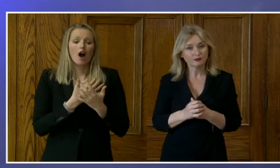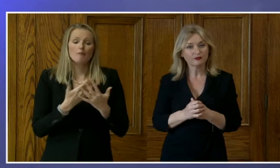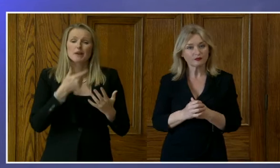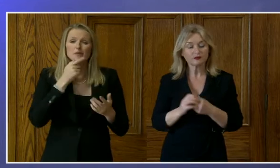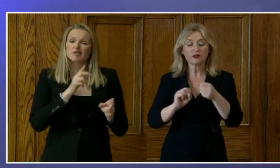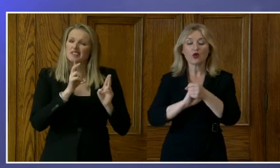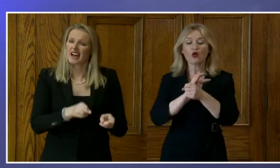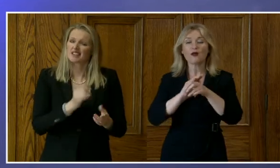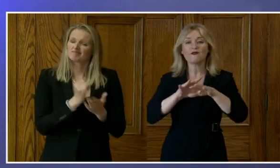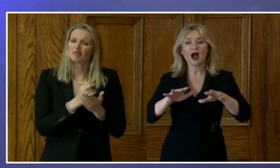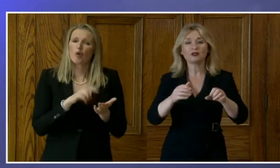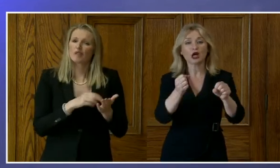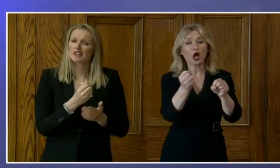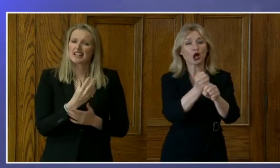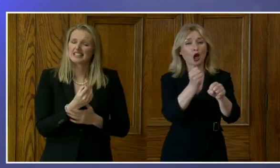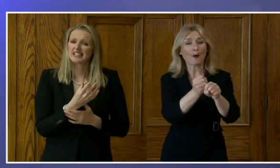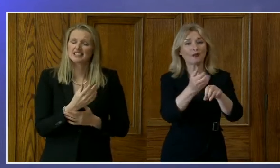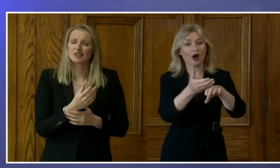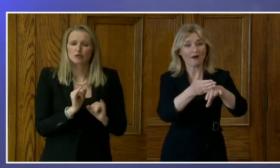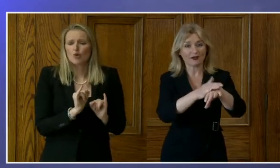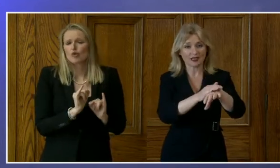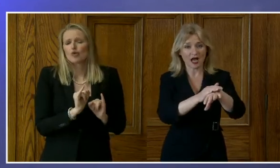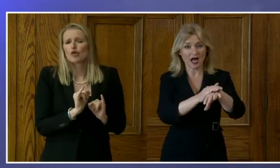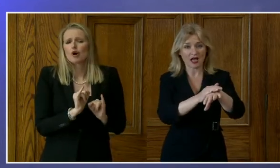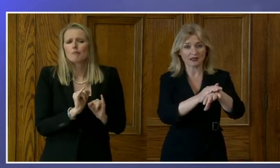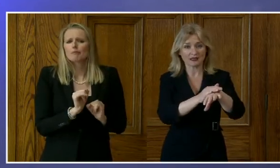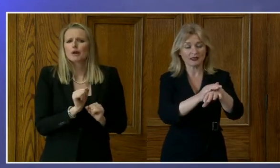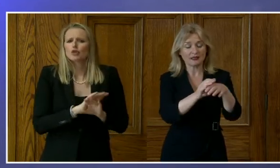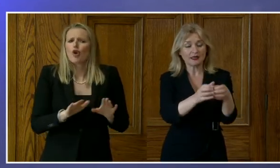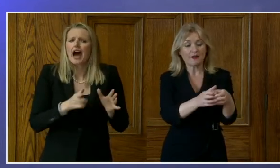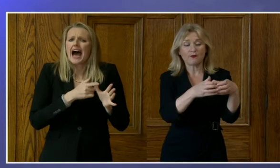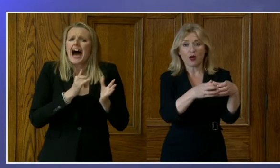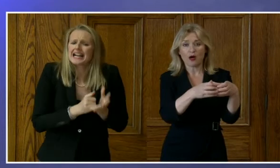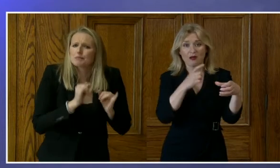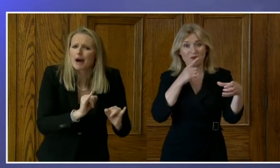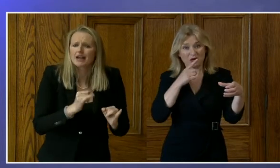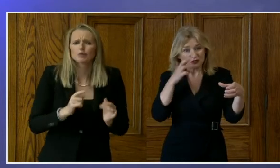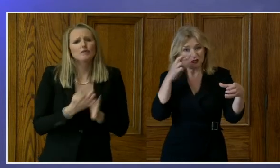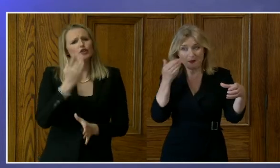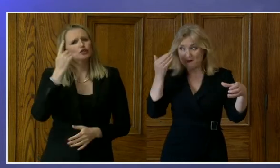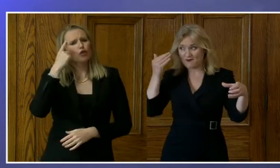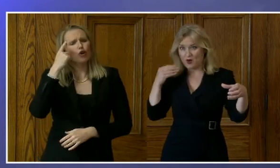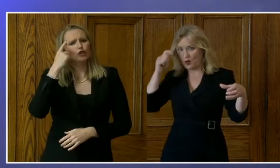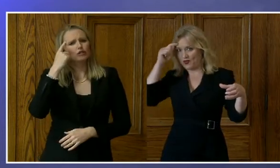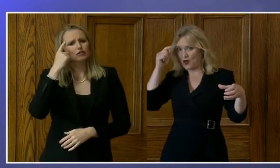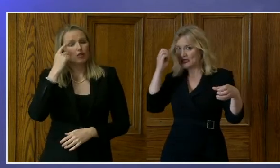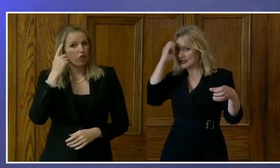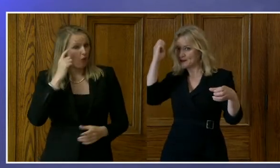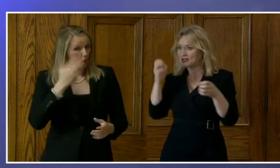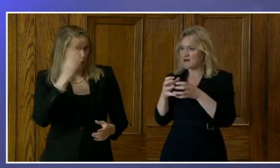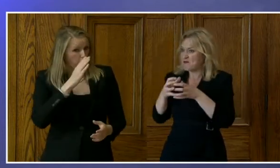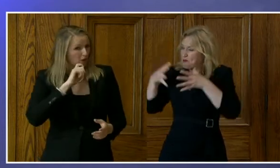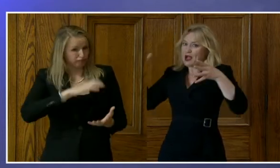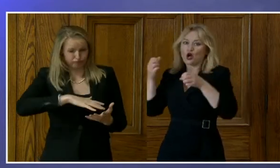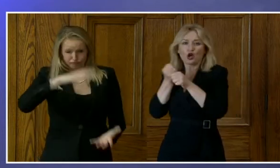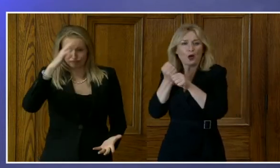of this virus is not as high as was initially anticipated. And that's twofold, because the public have been adhering stringently to the public